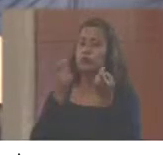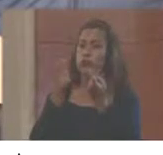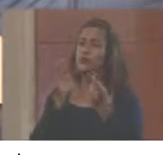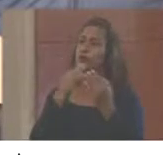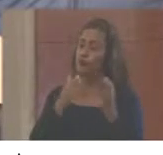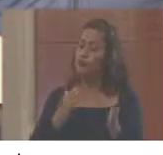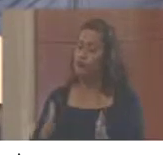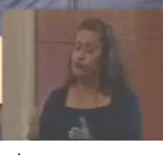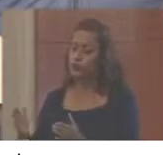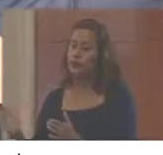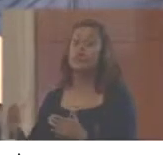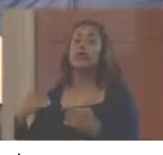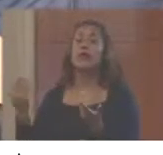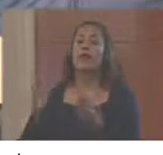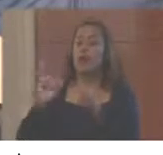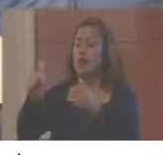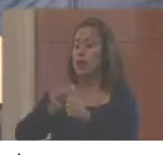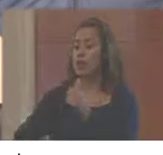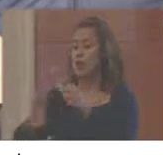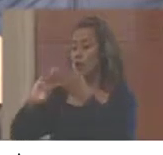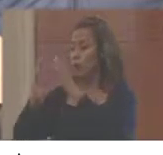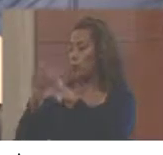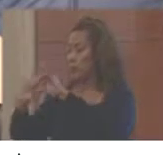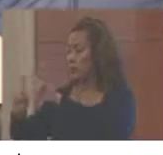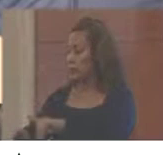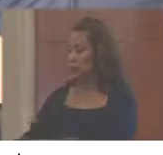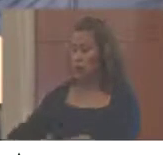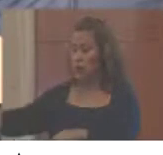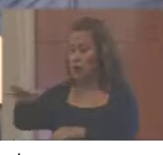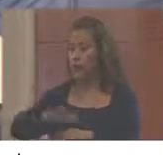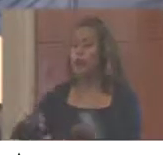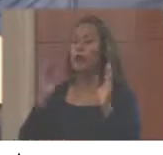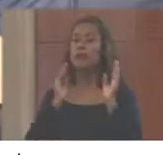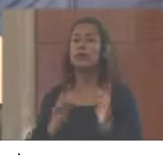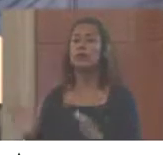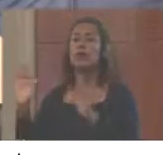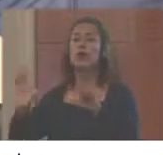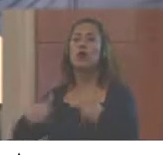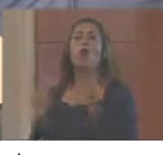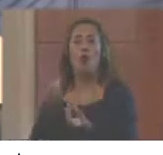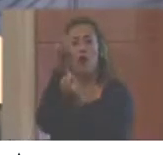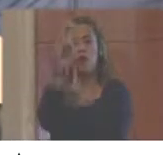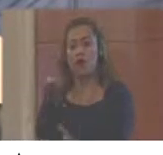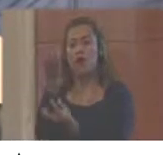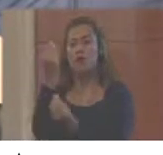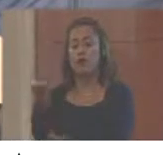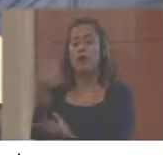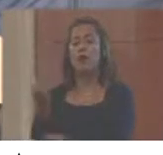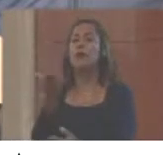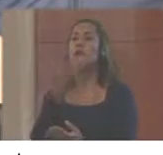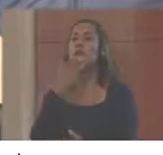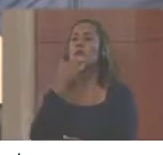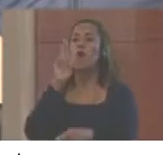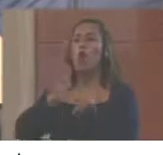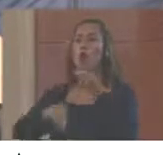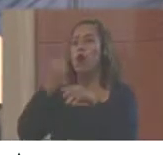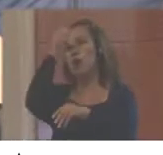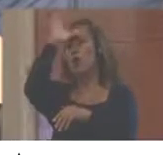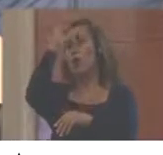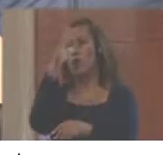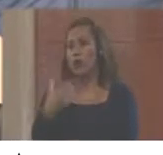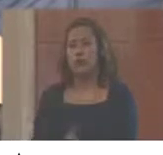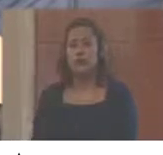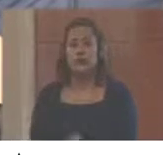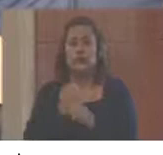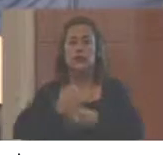using disaster risk management information to build a culture of safety at all levels. It is